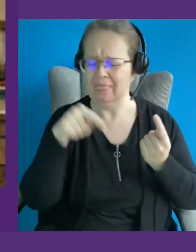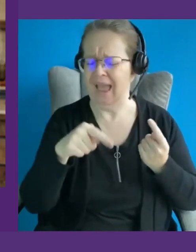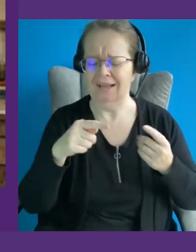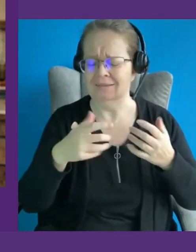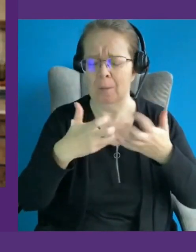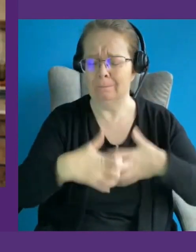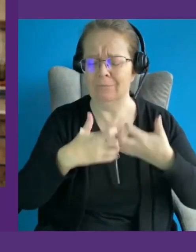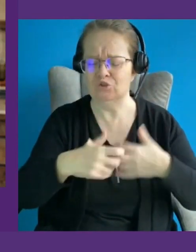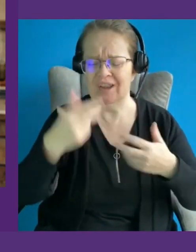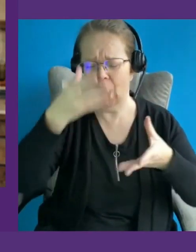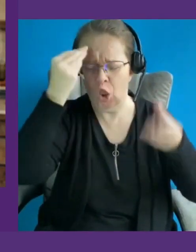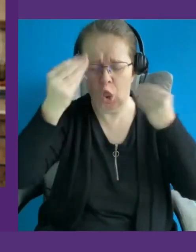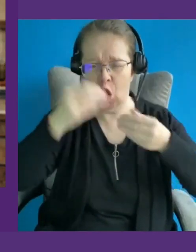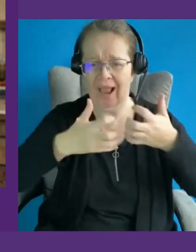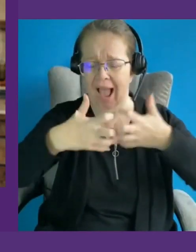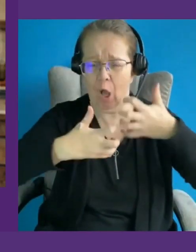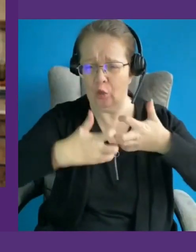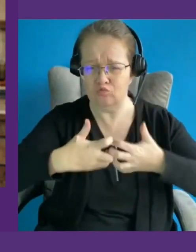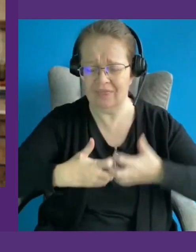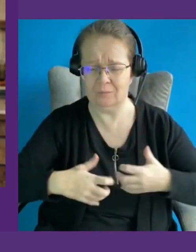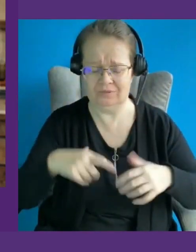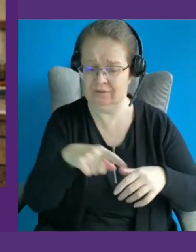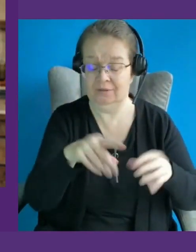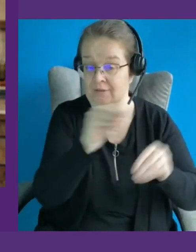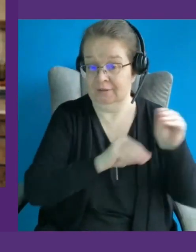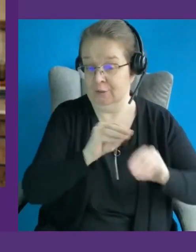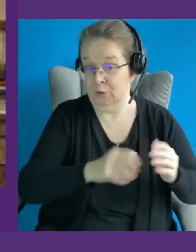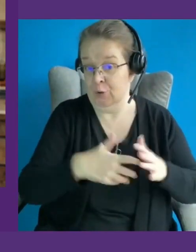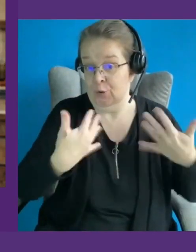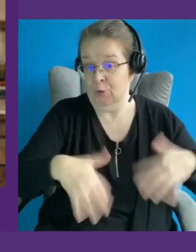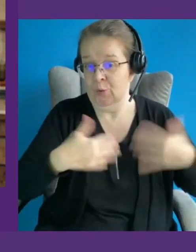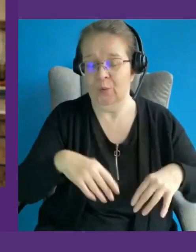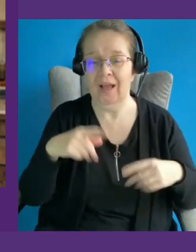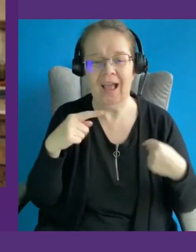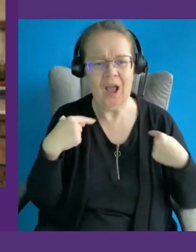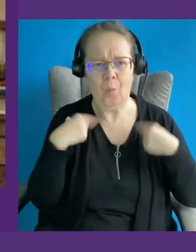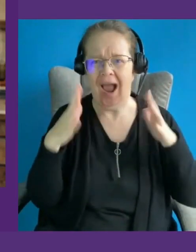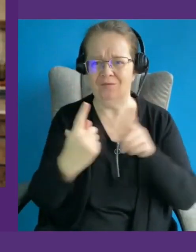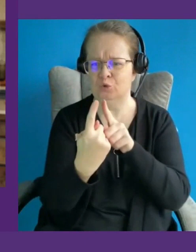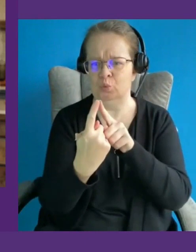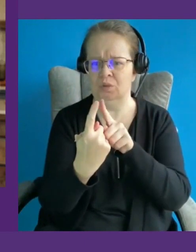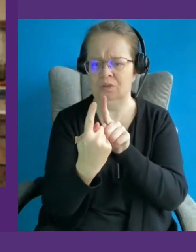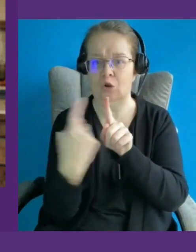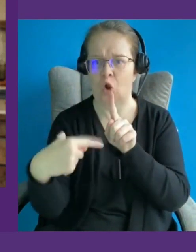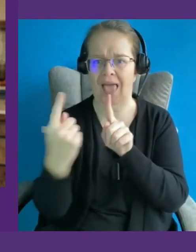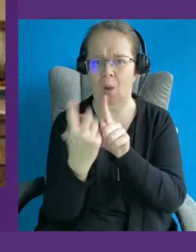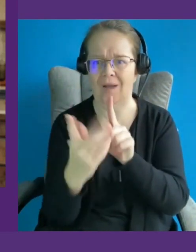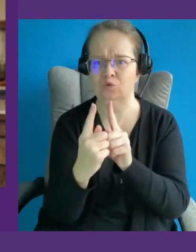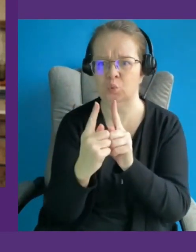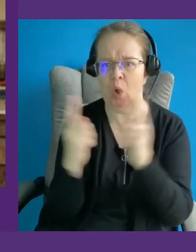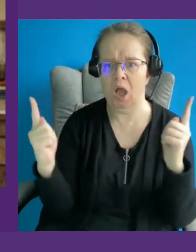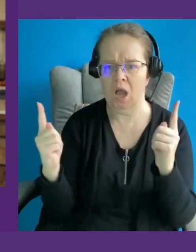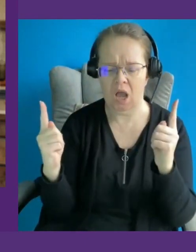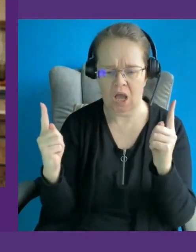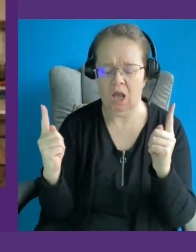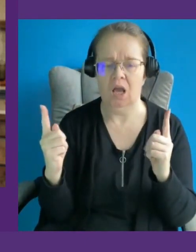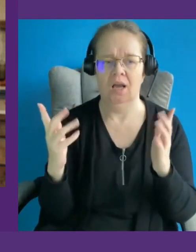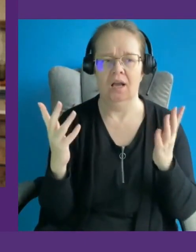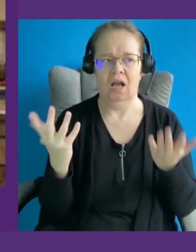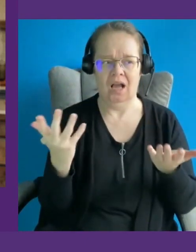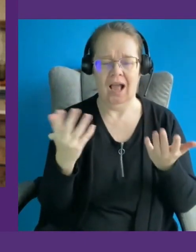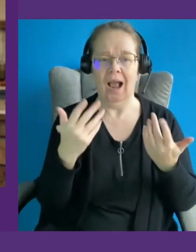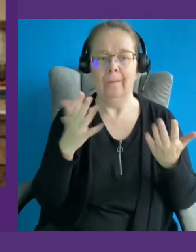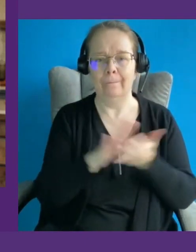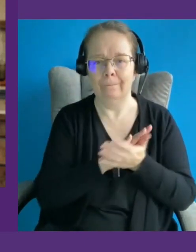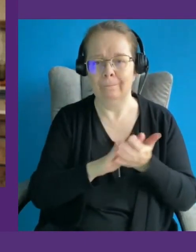well. But in that world where we suddenly had to social distance, it allowed someone in the